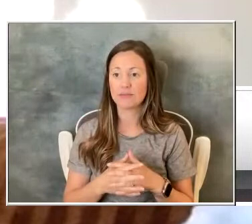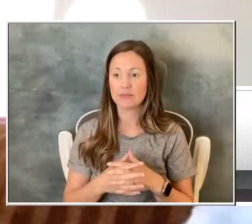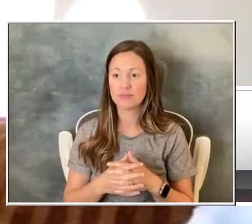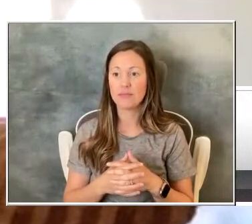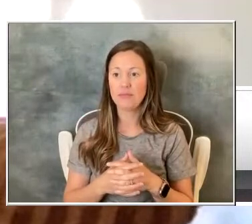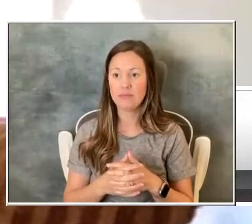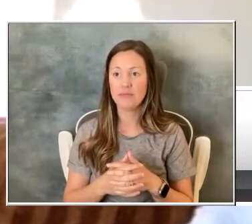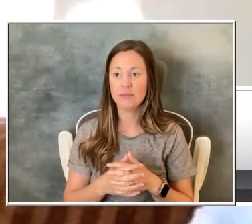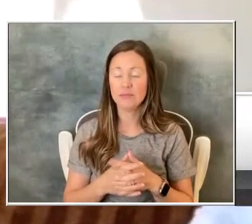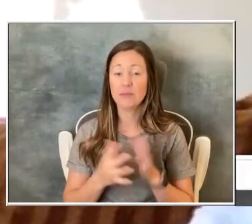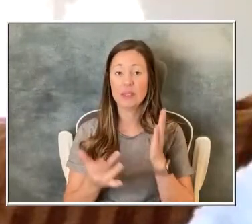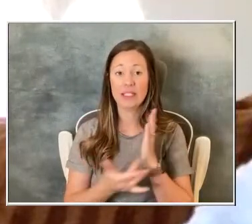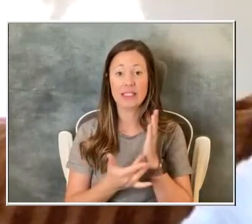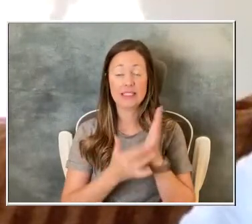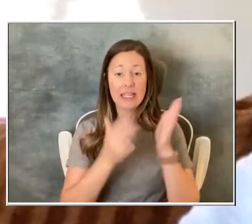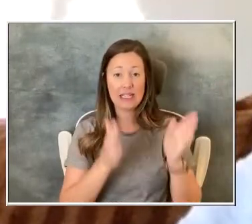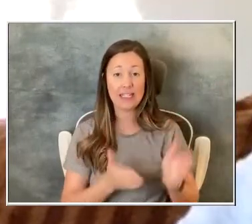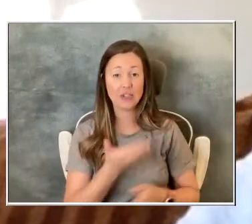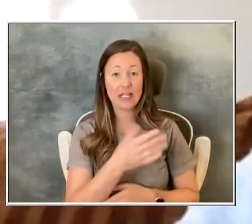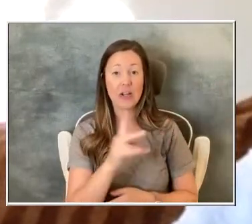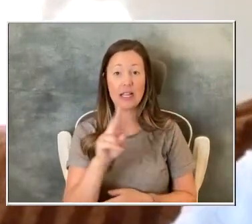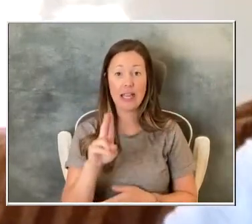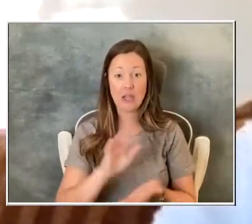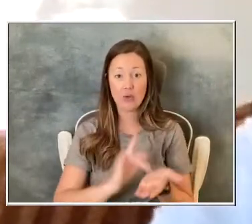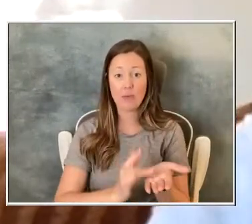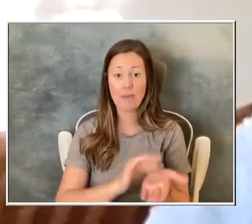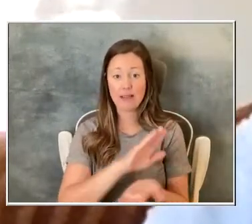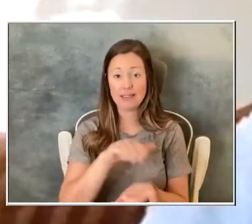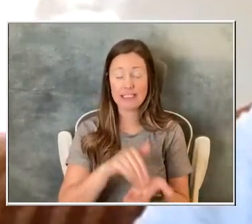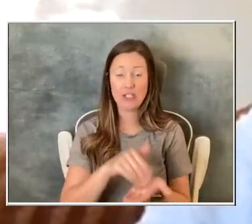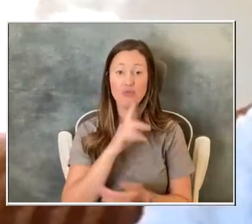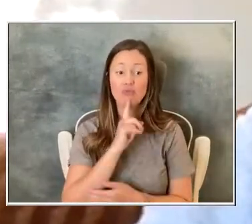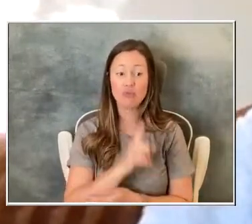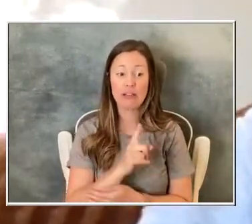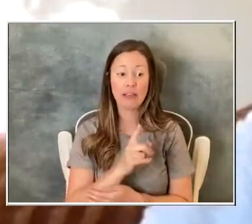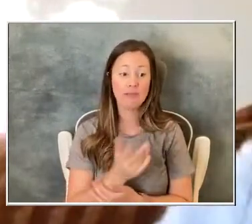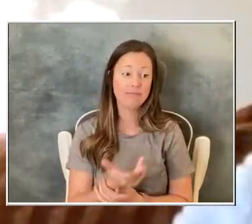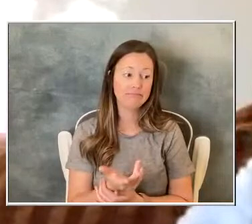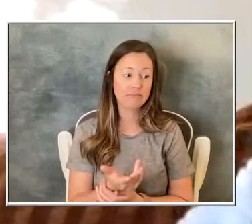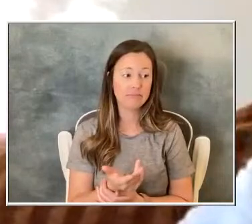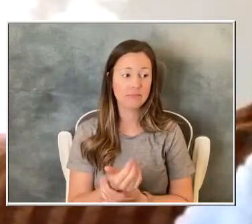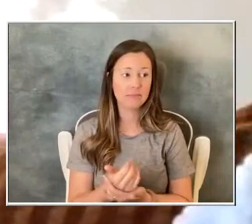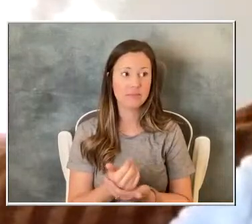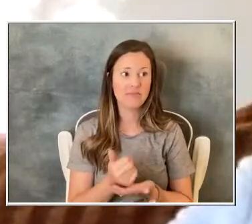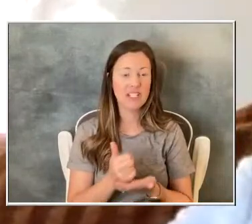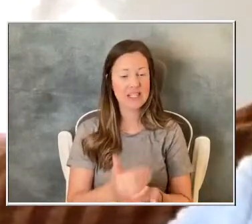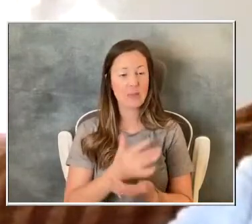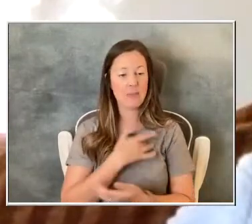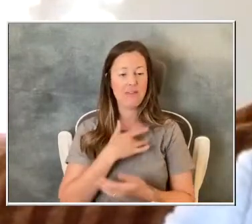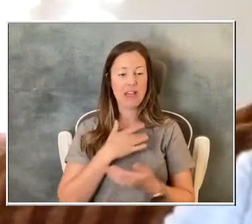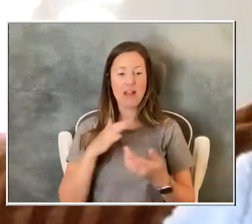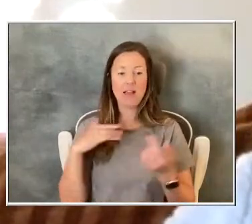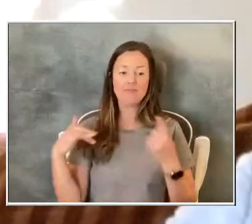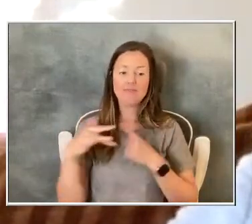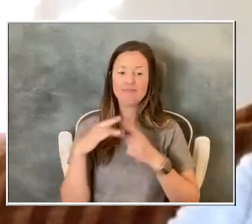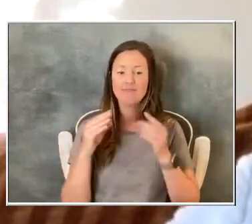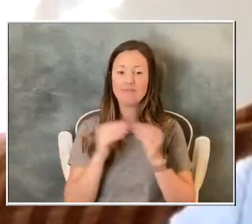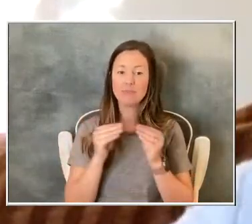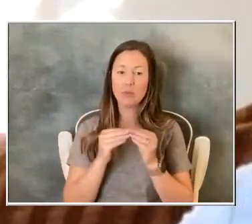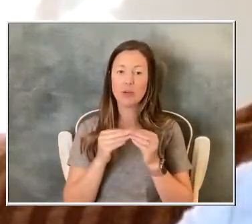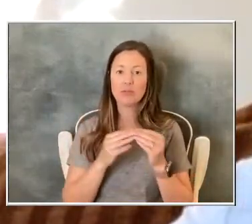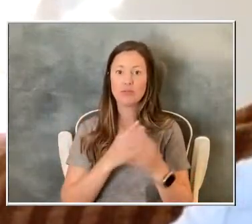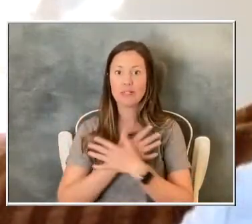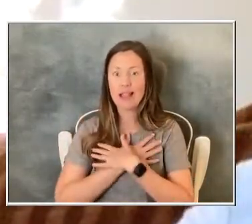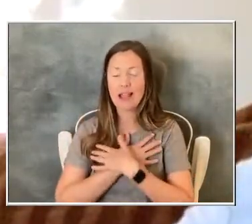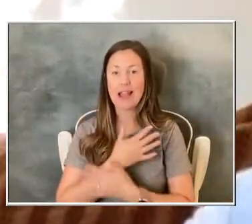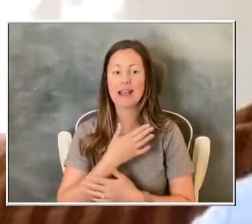technician at KU Med just made it very relaxed, and